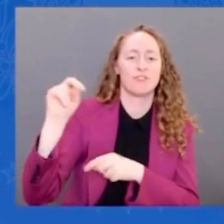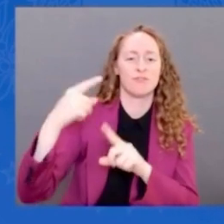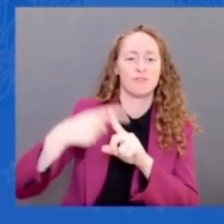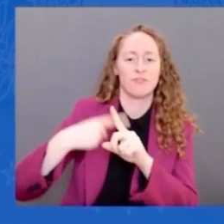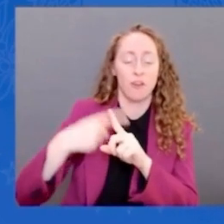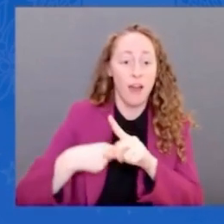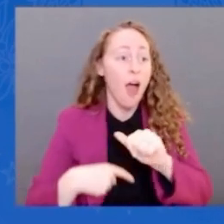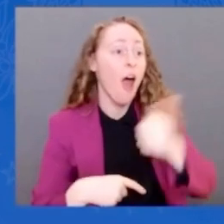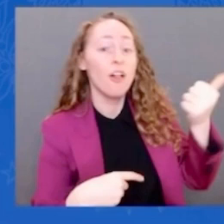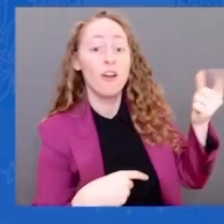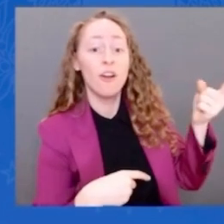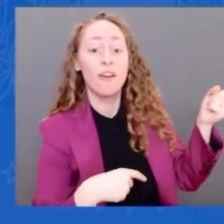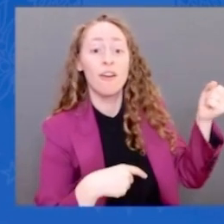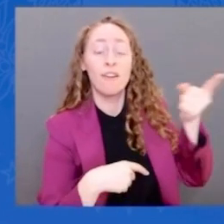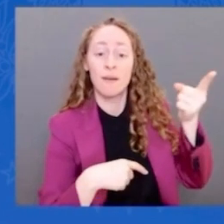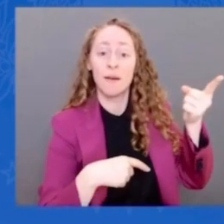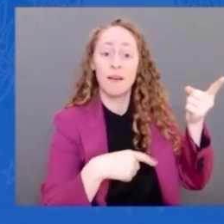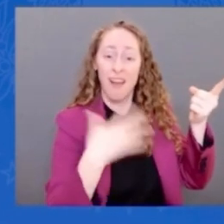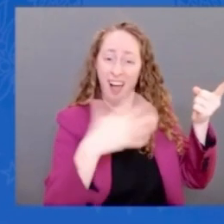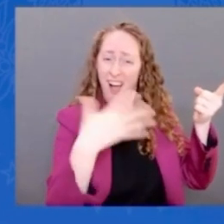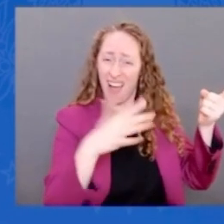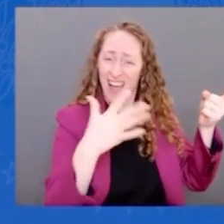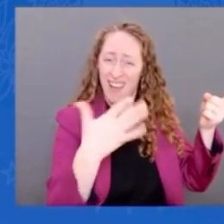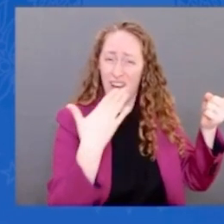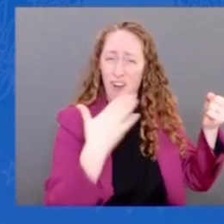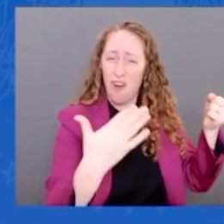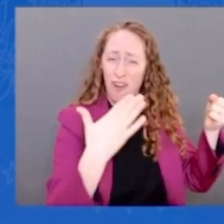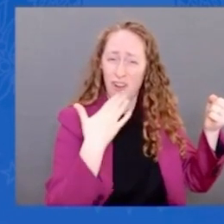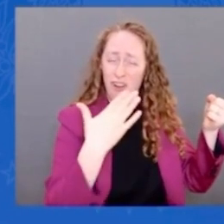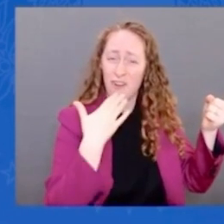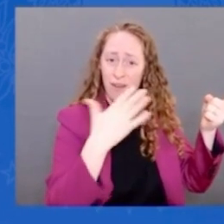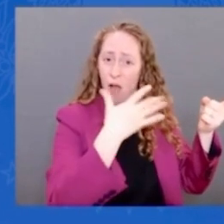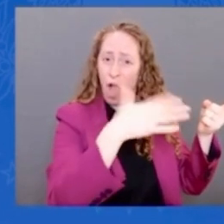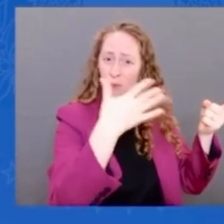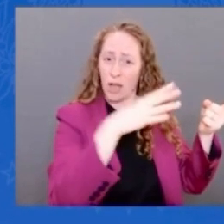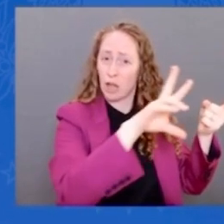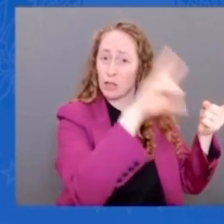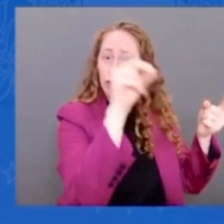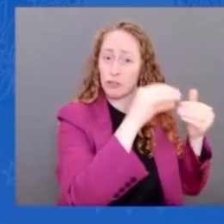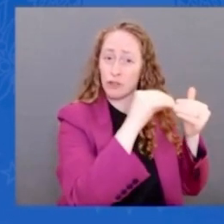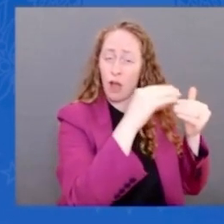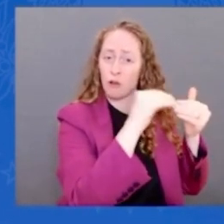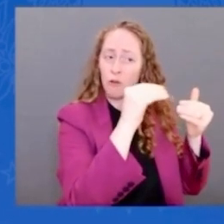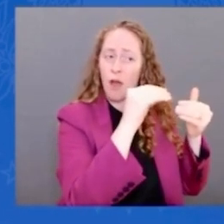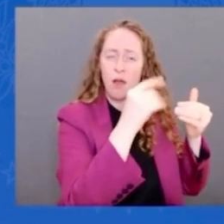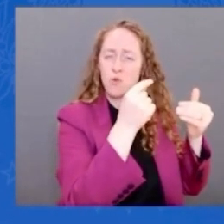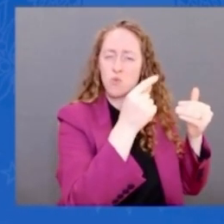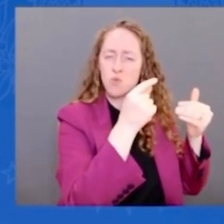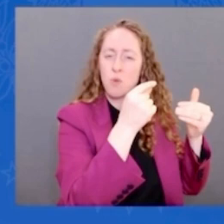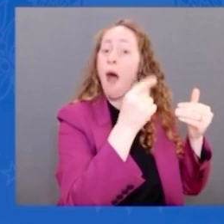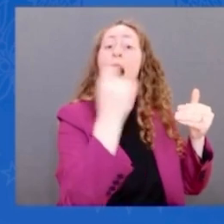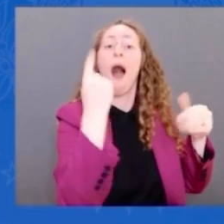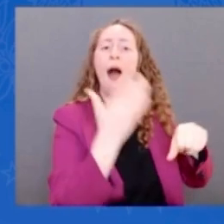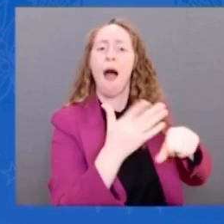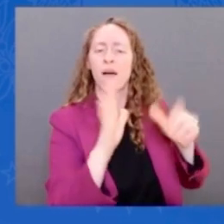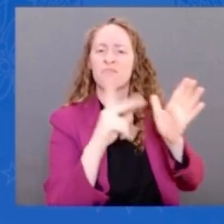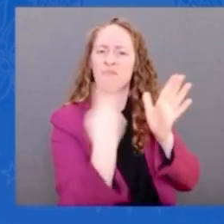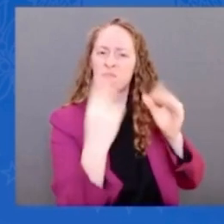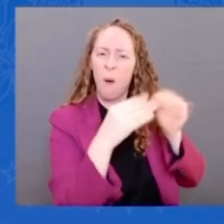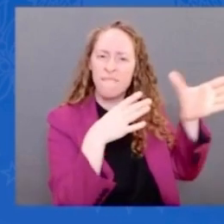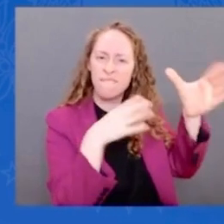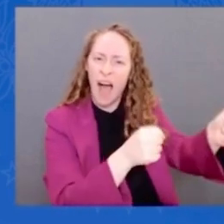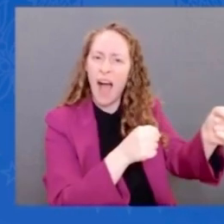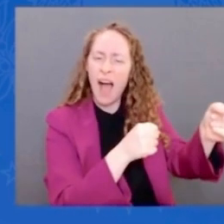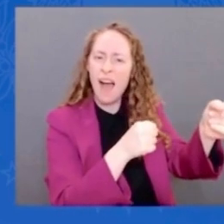that there would be no hidden fees, no tricks. This is straight stuff. This means fast internet,